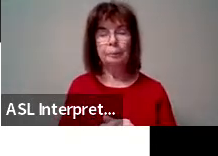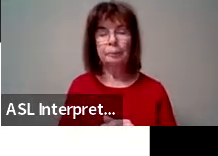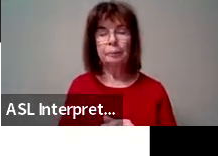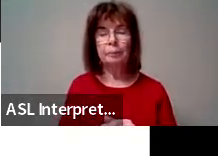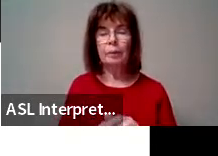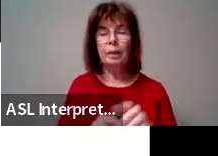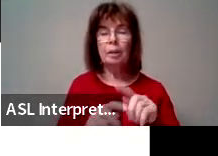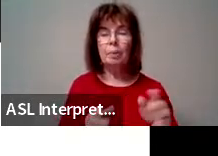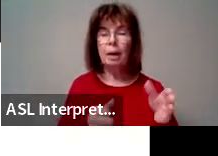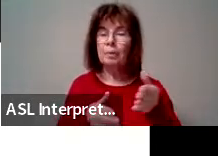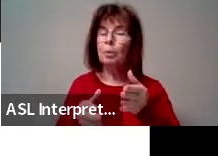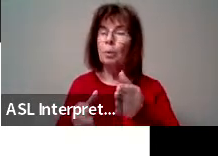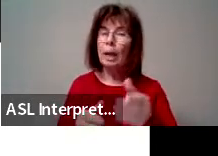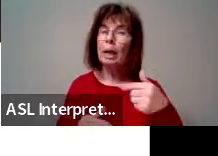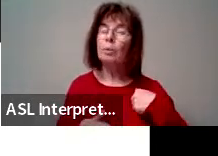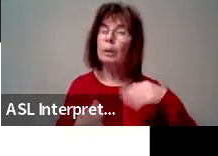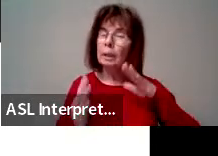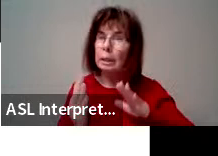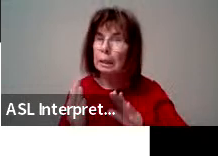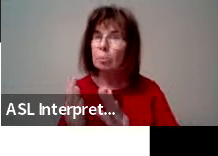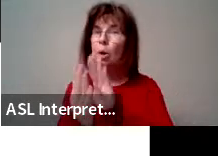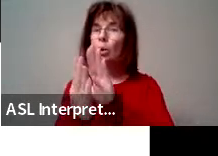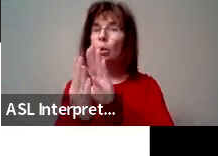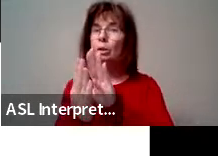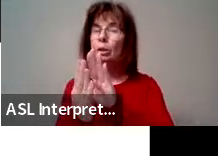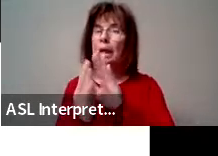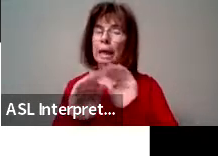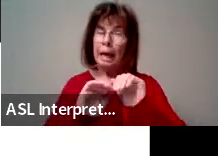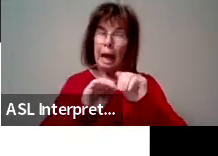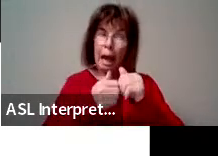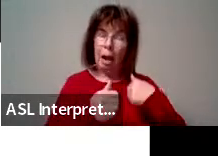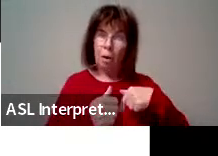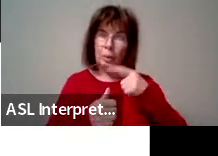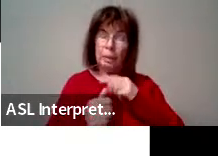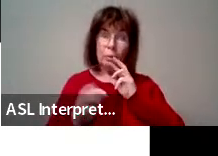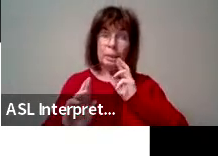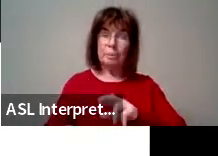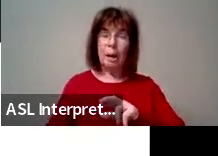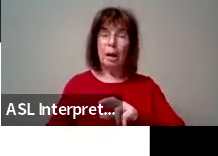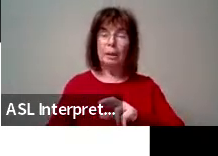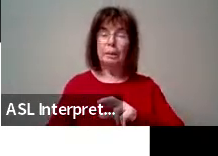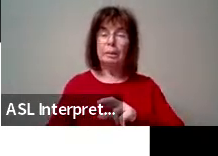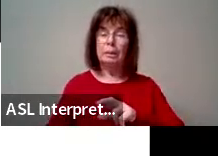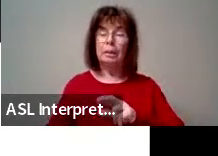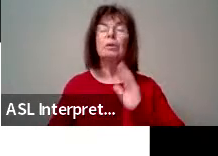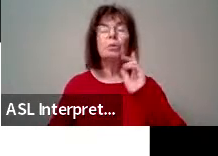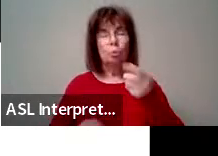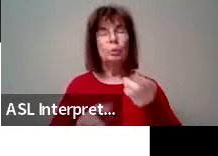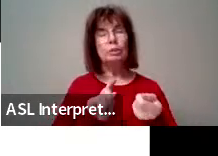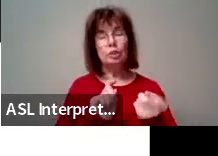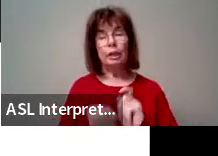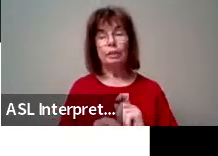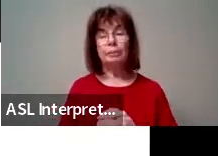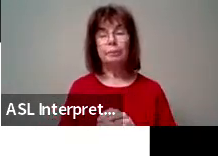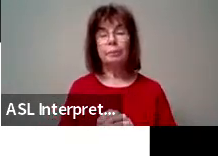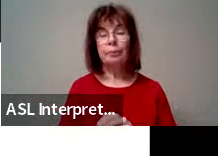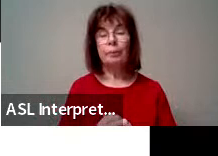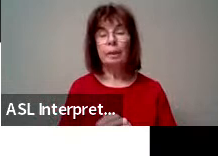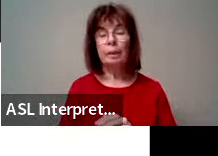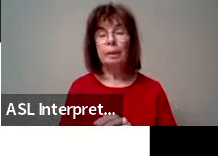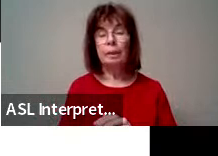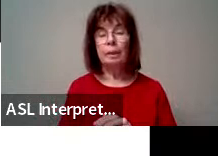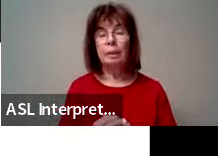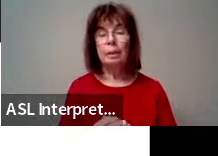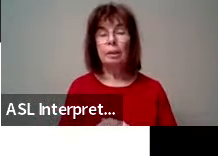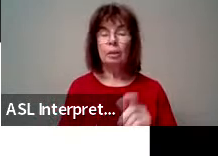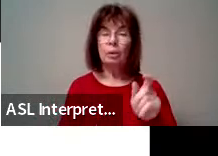But the way we approach it and the way we respond to it will change. We will have to adjust.